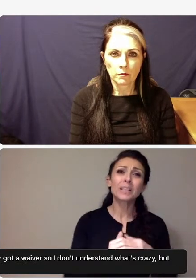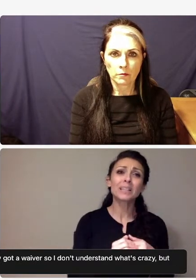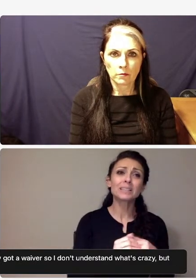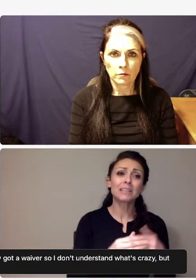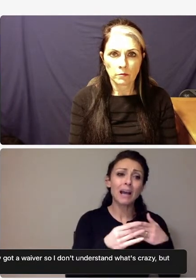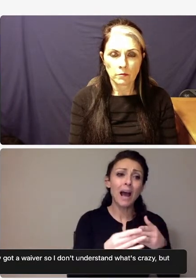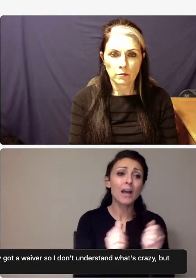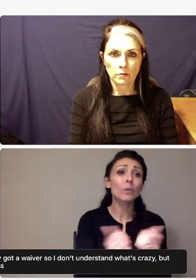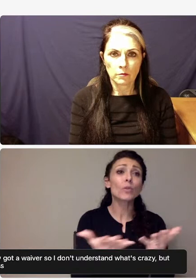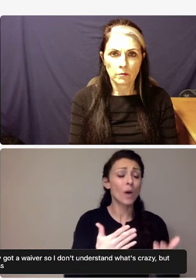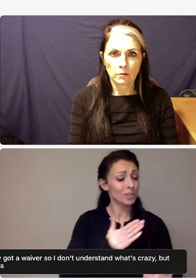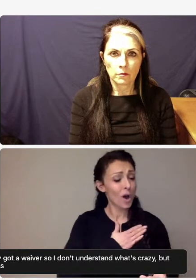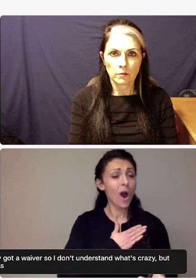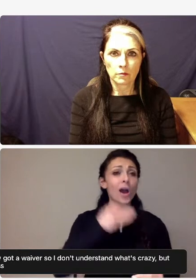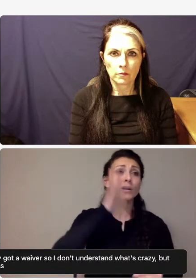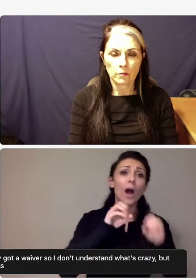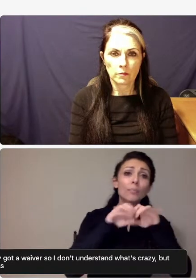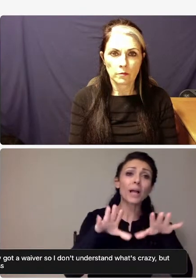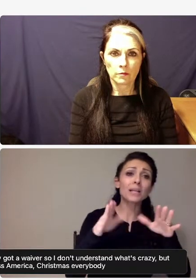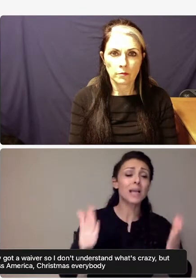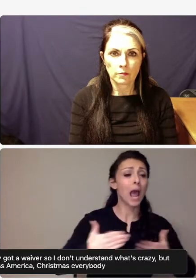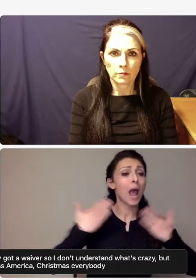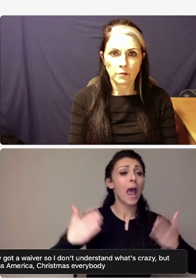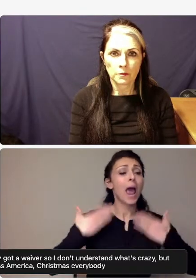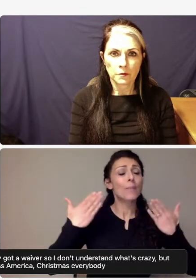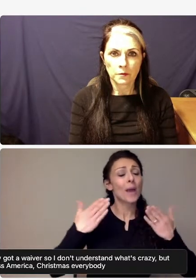bless and merry christmas everybody